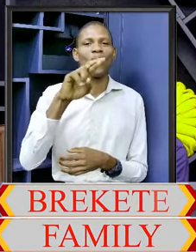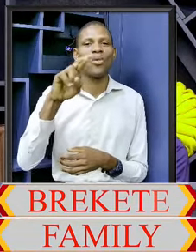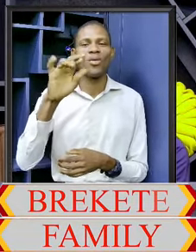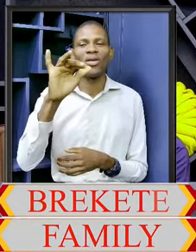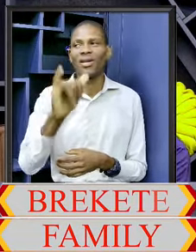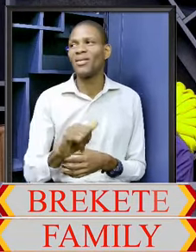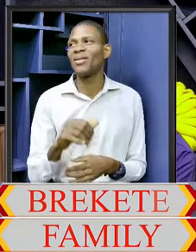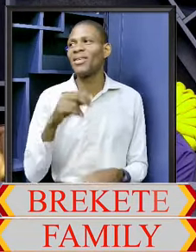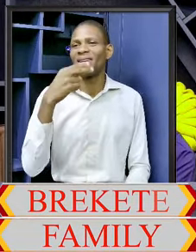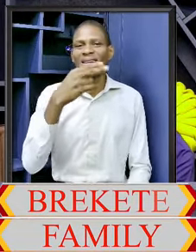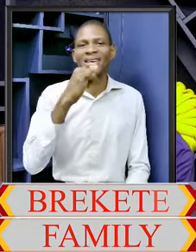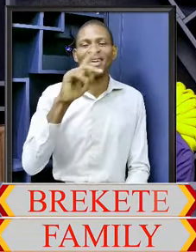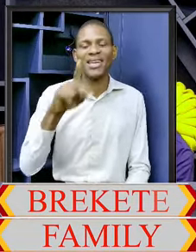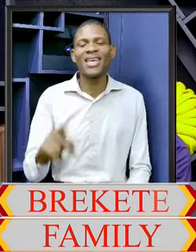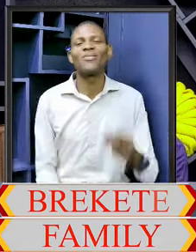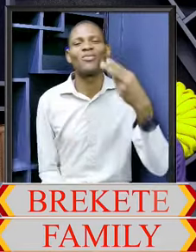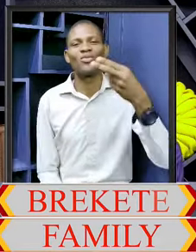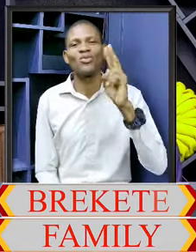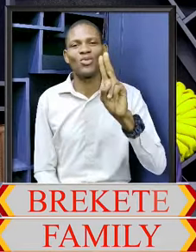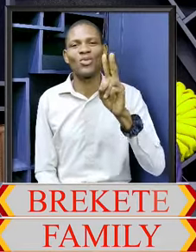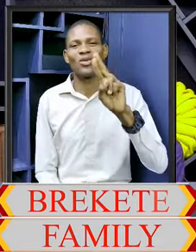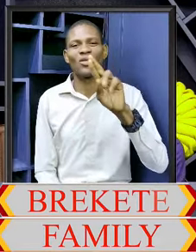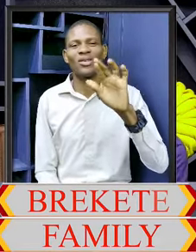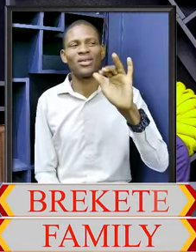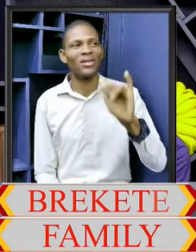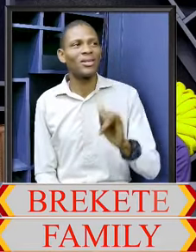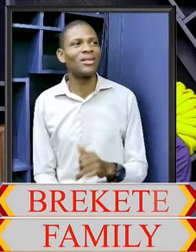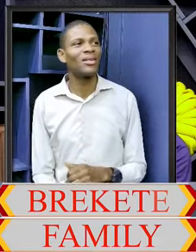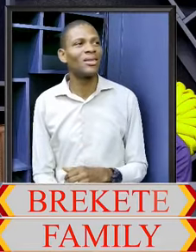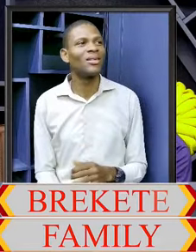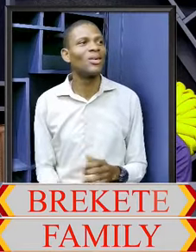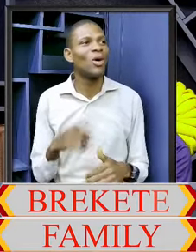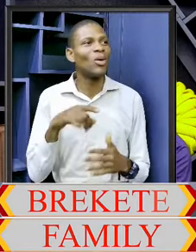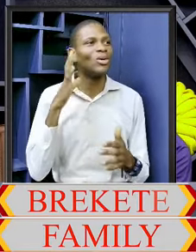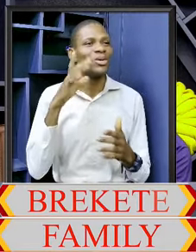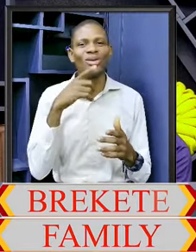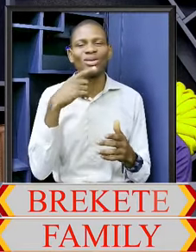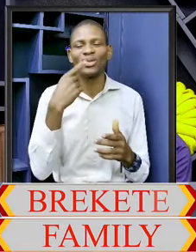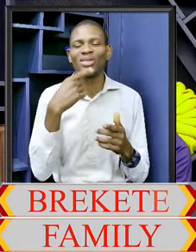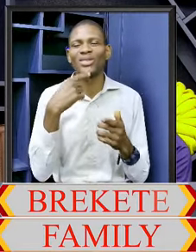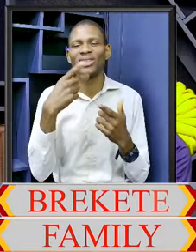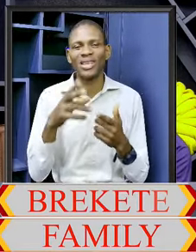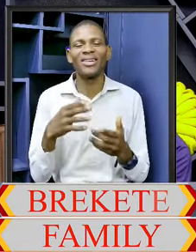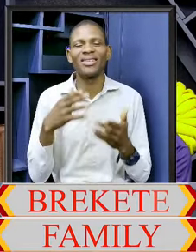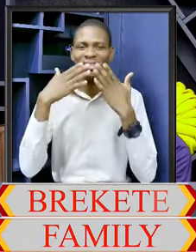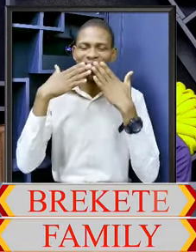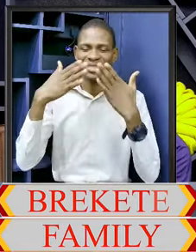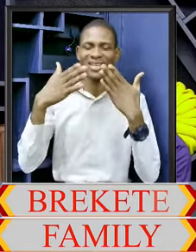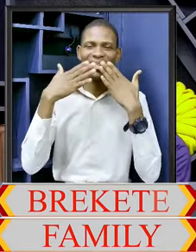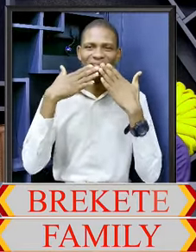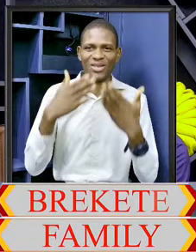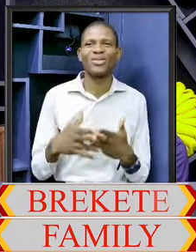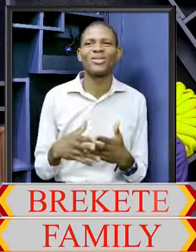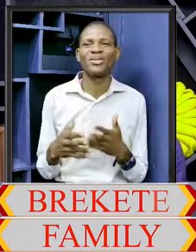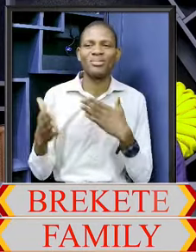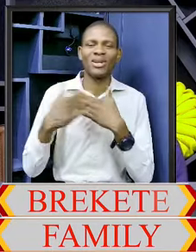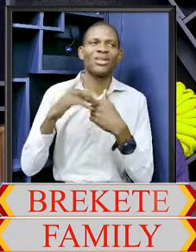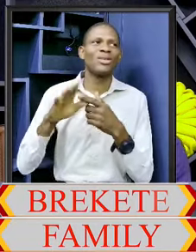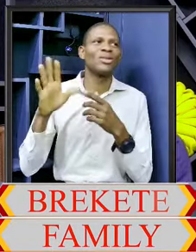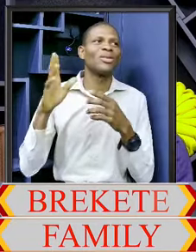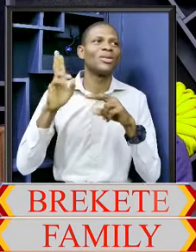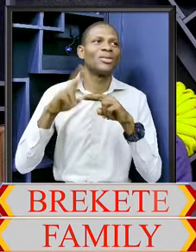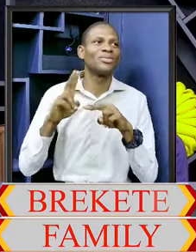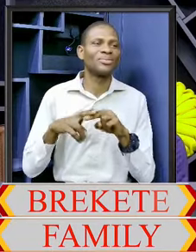Hip, hip, hip. Okay, what do you say to them? Thank you. Okay, back to your seat.